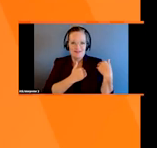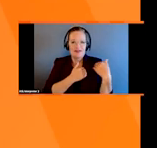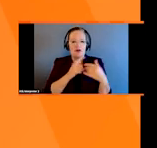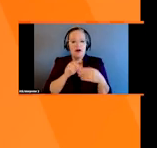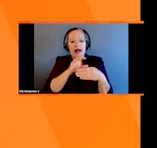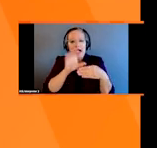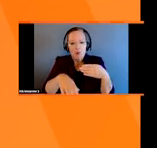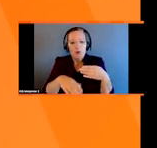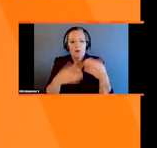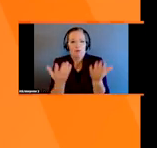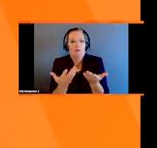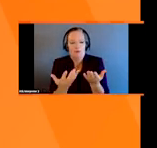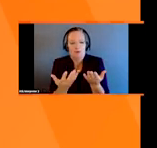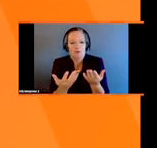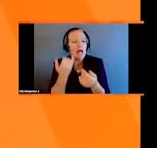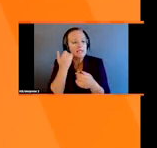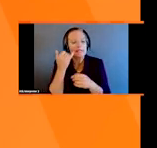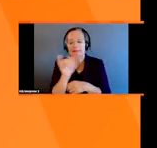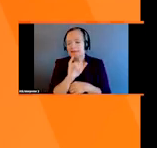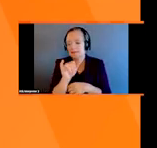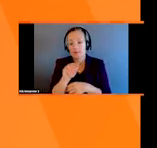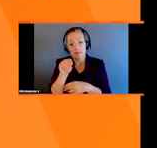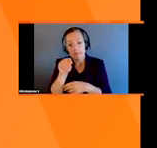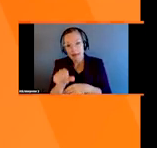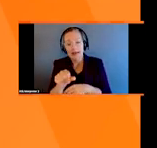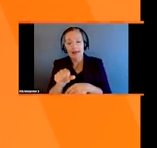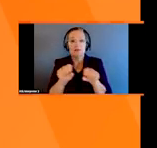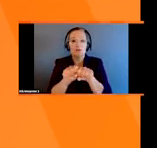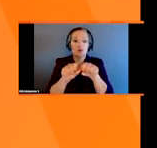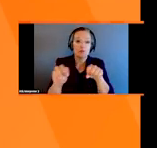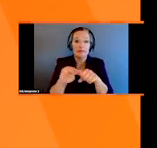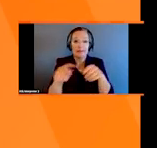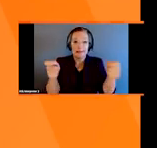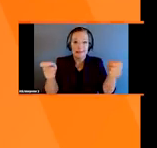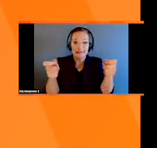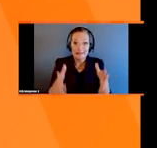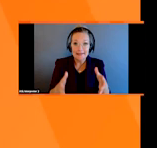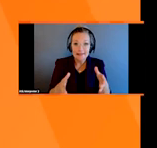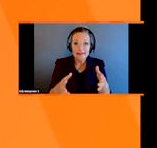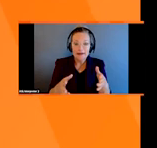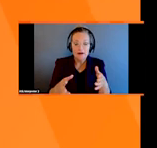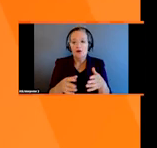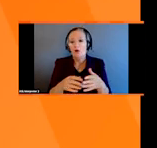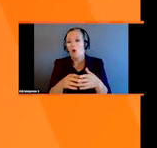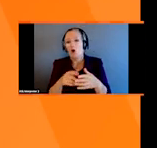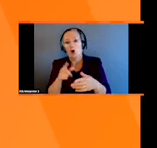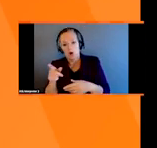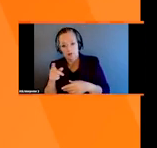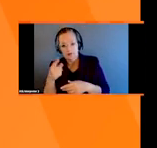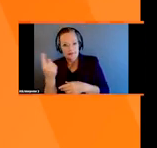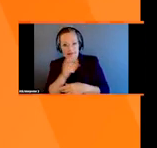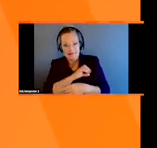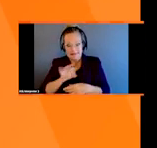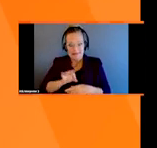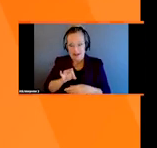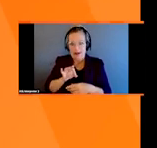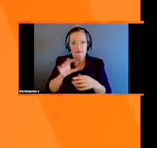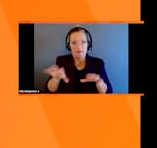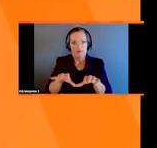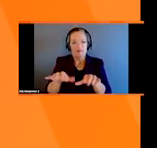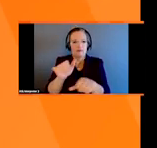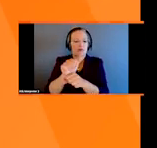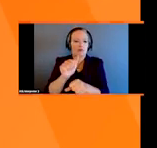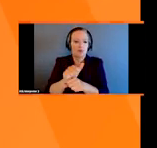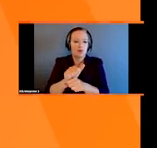if you were paying a social media manager to do that. Here is the goal. The goal is to display our company values, and it's